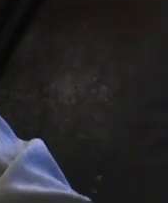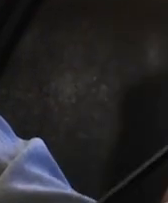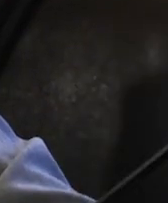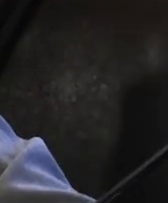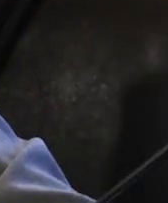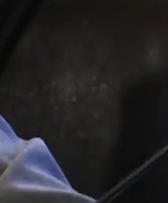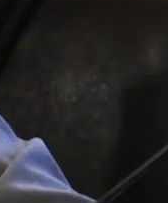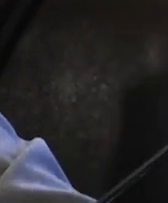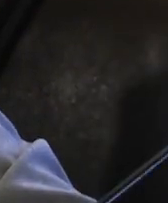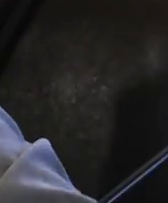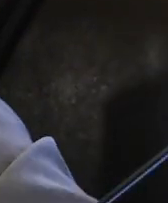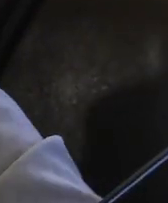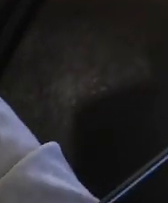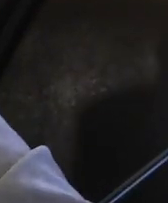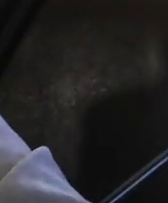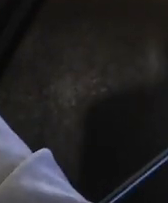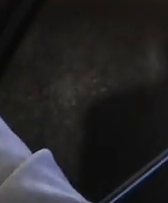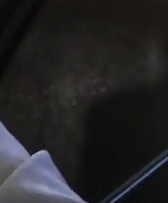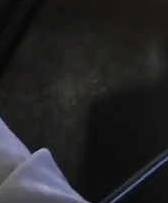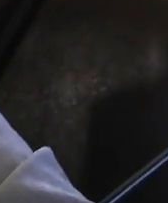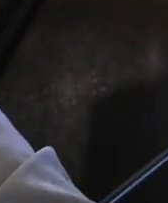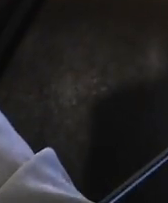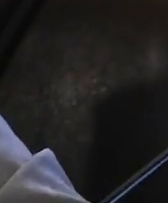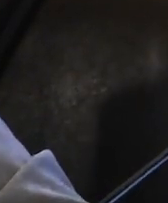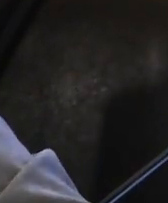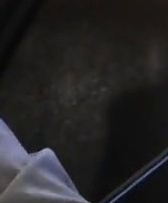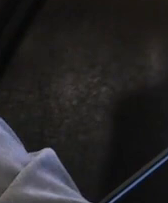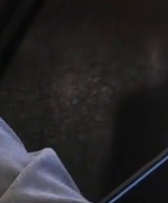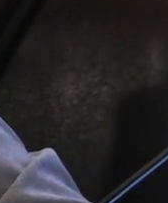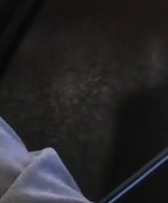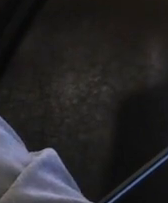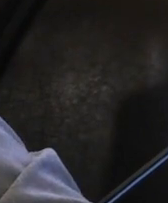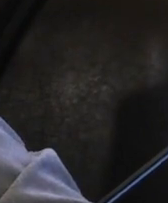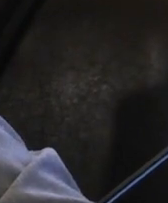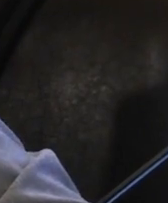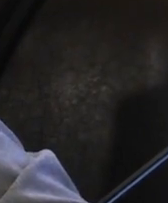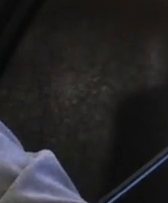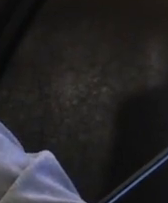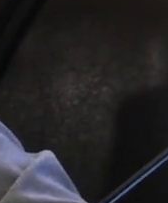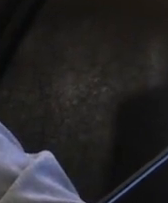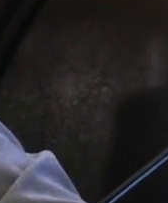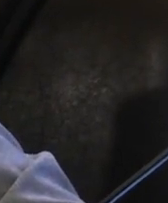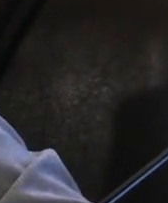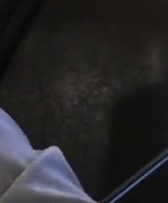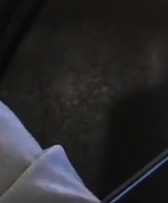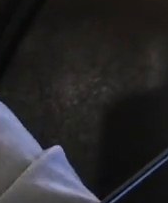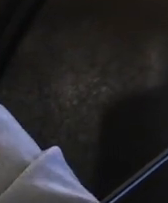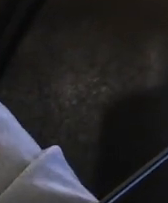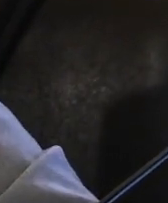the group will introduce the members. But when each of you are doing your presentations,